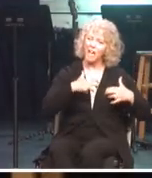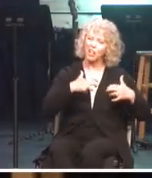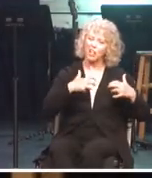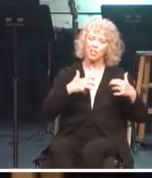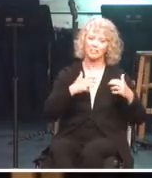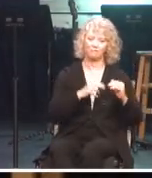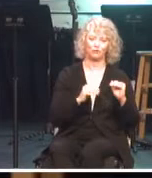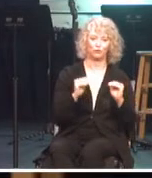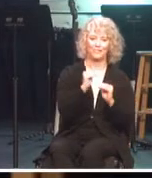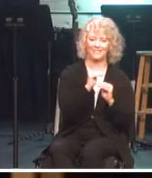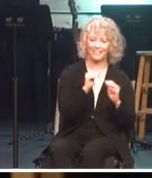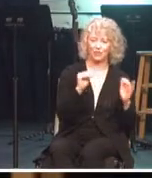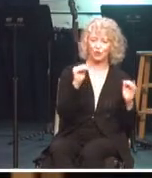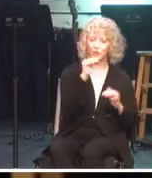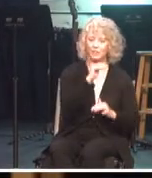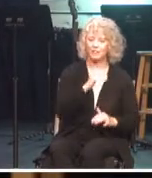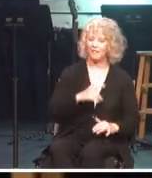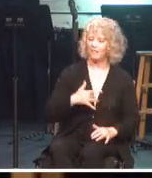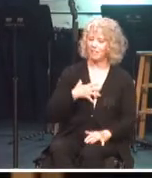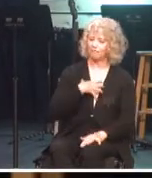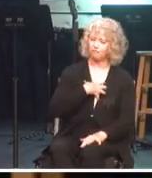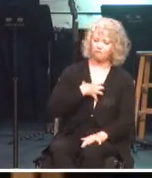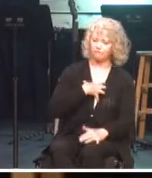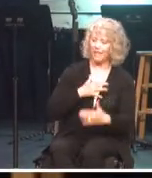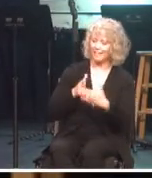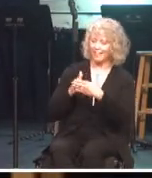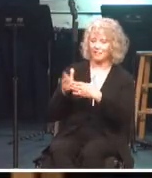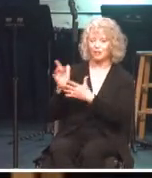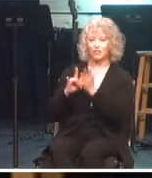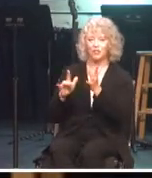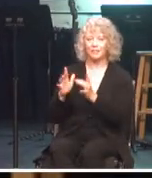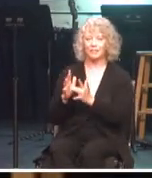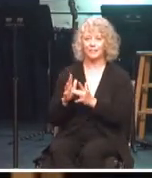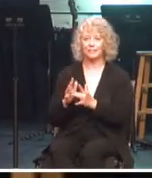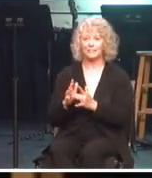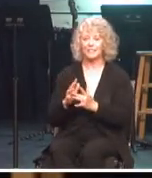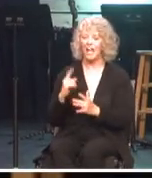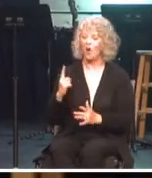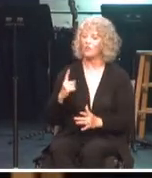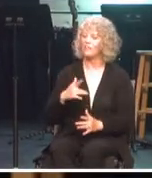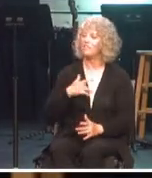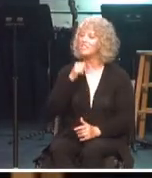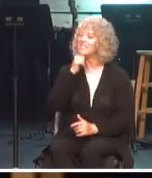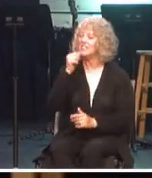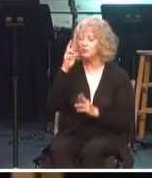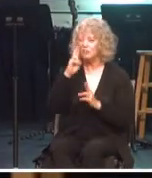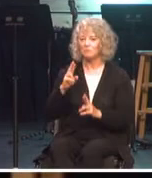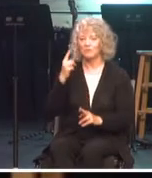They're disgusted with Jesus. They only feel contempt for him.